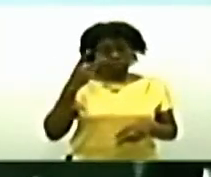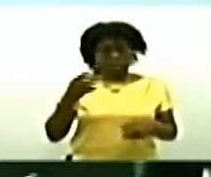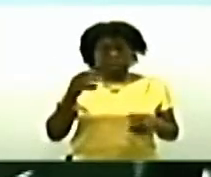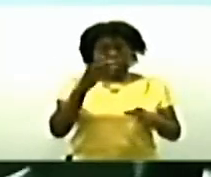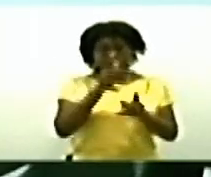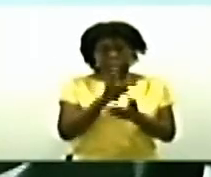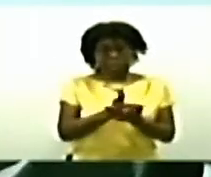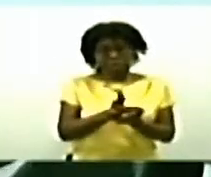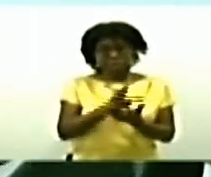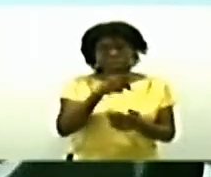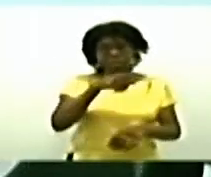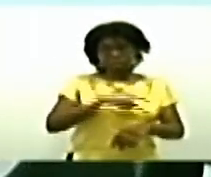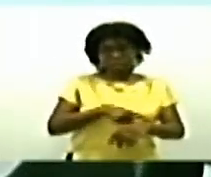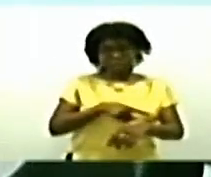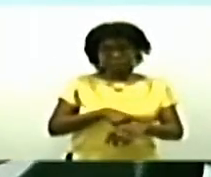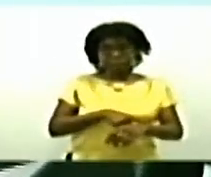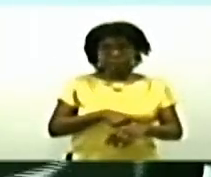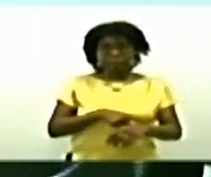litter.